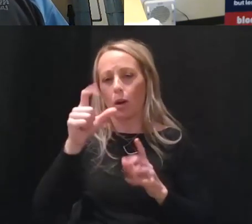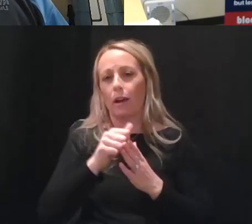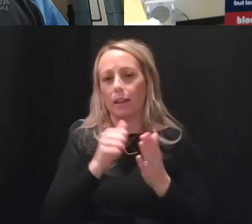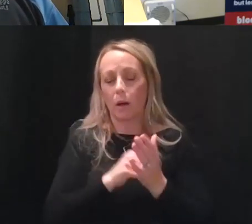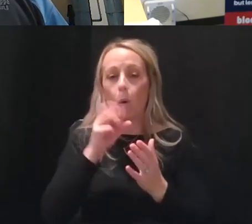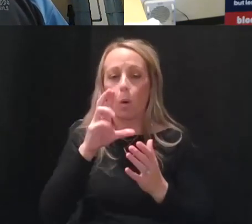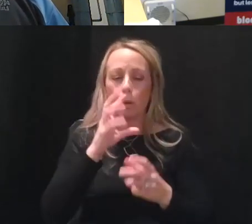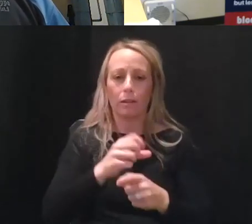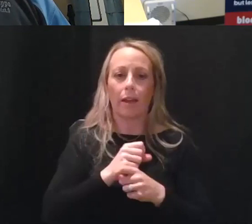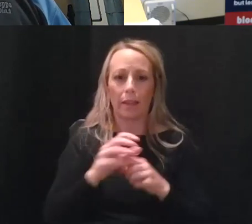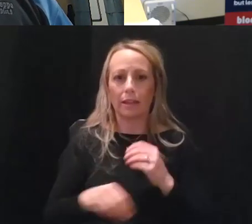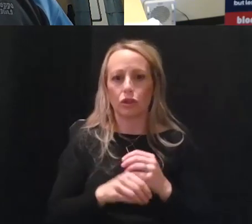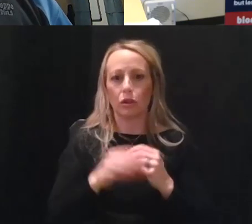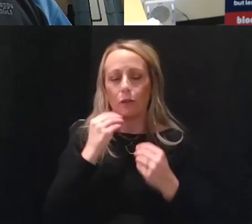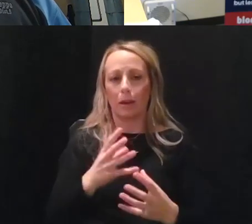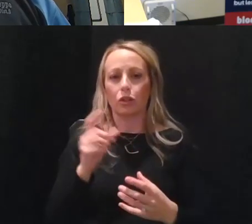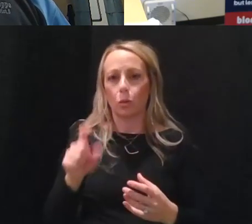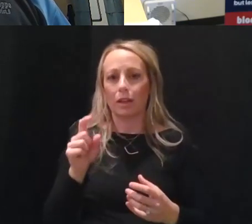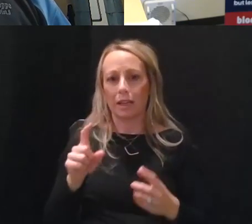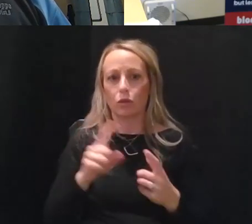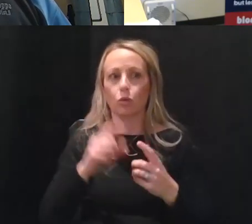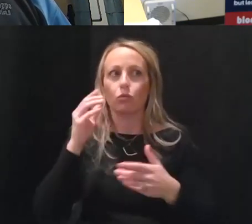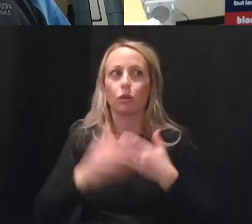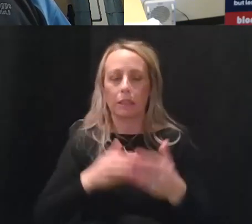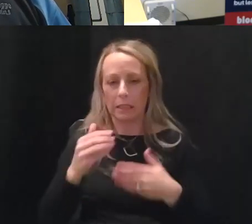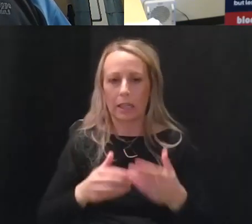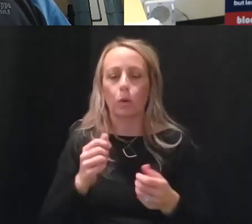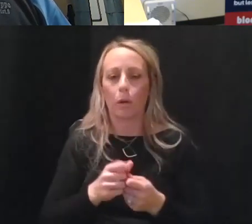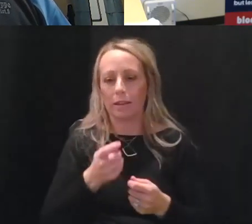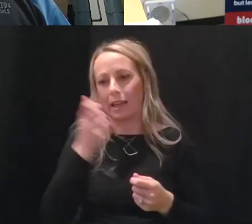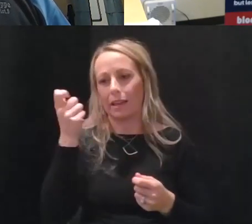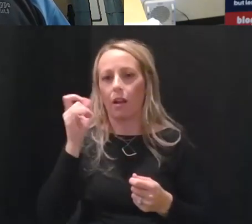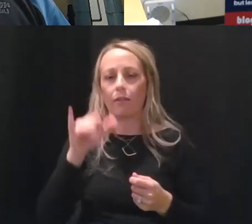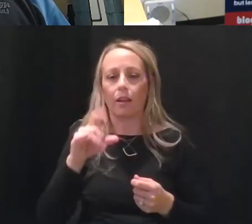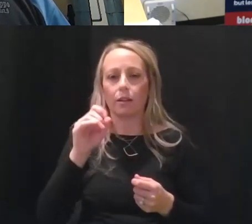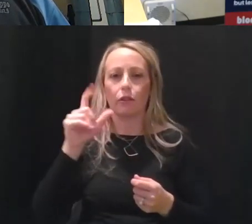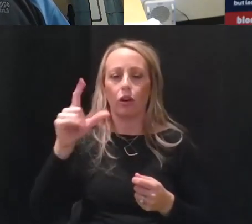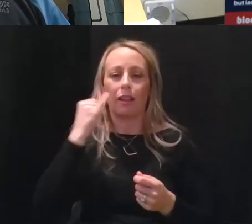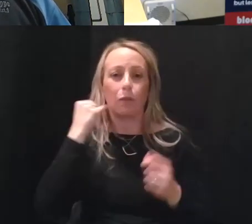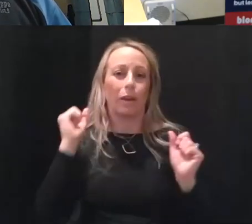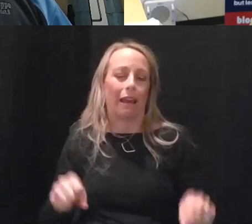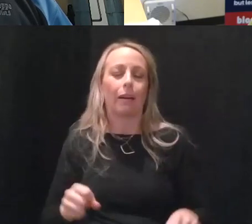that we need to proceed with taking that deferral off if we can.